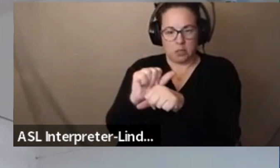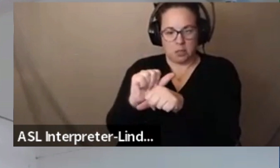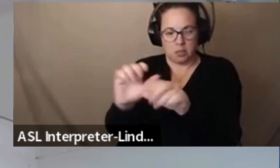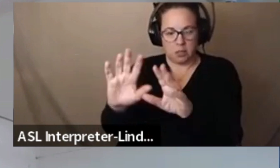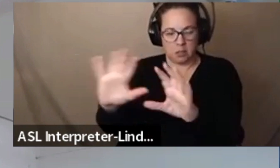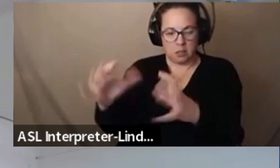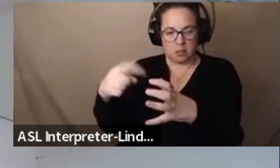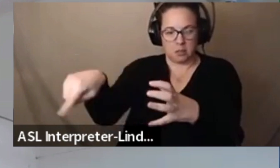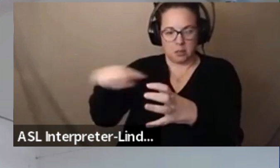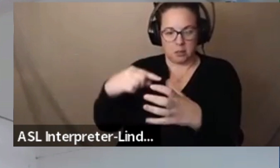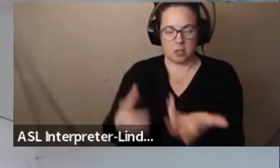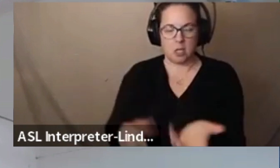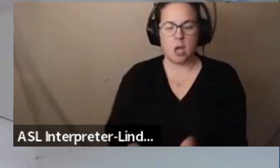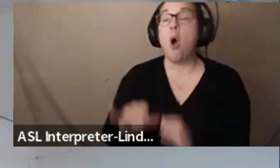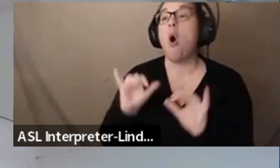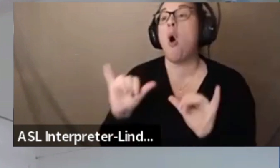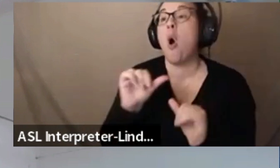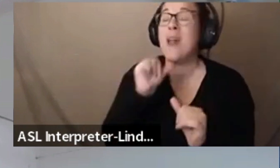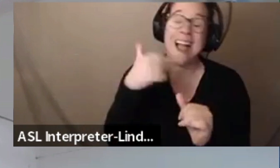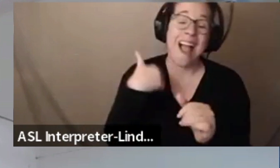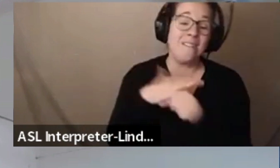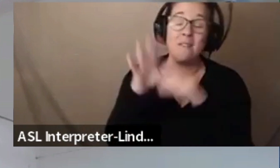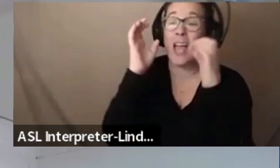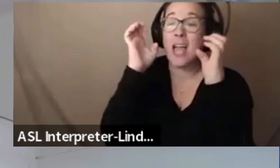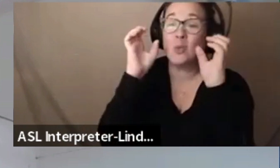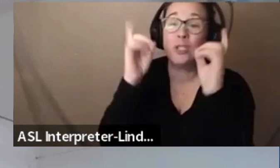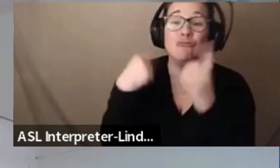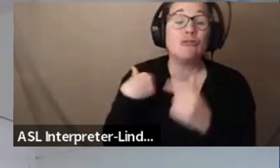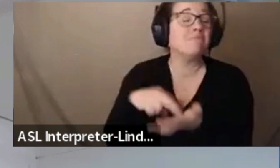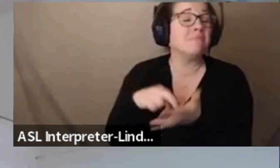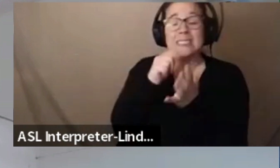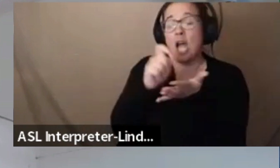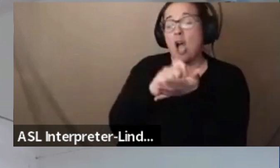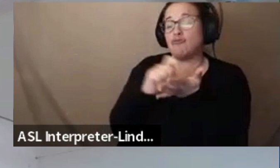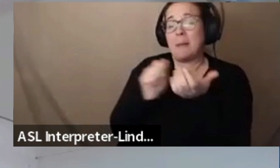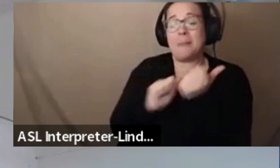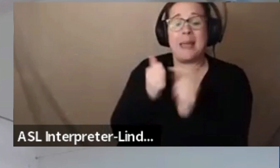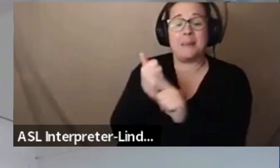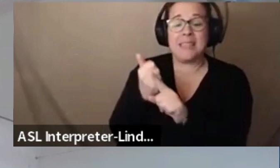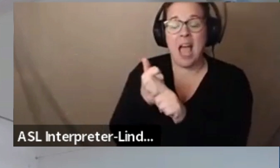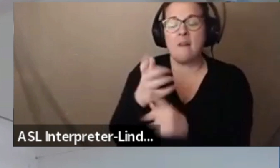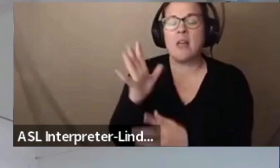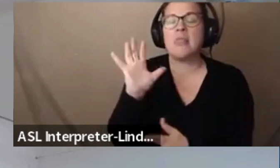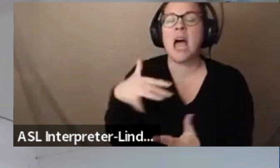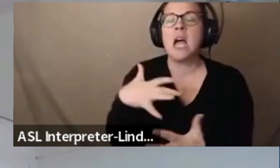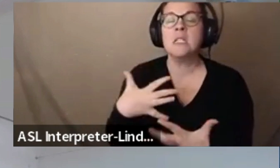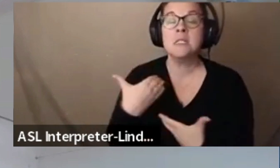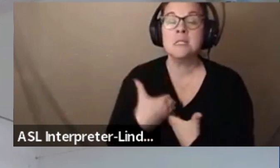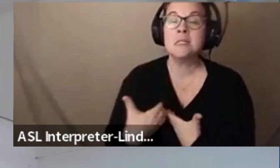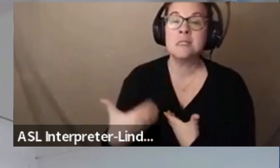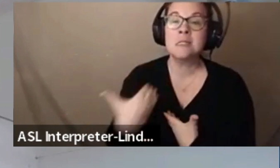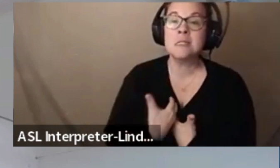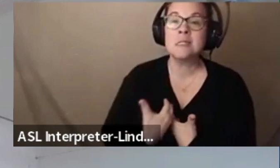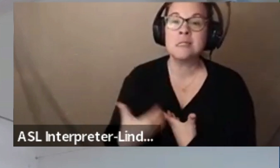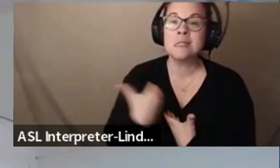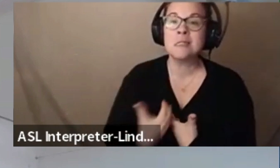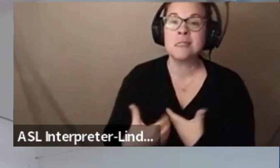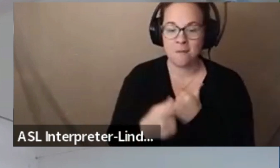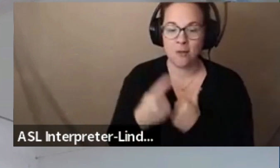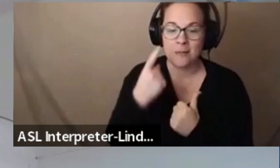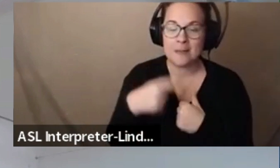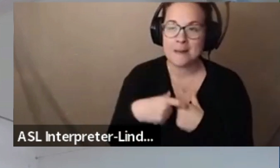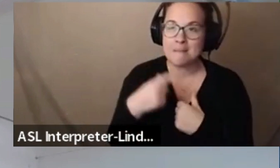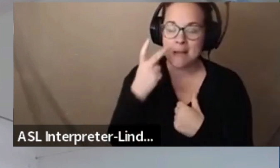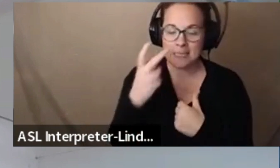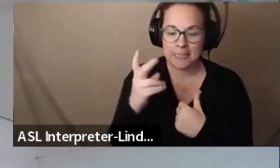education to have written all those plays himself, which just really, really, really, really, really irritates me every time I see it. Like, why